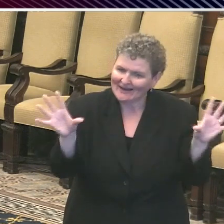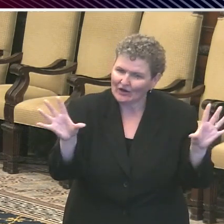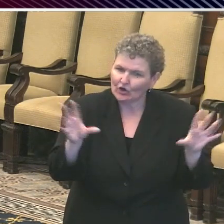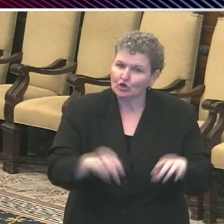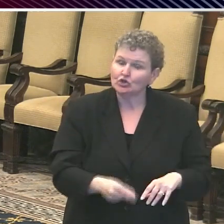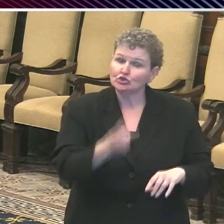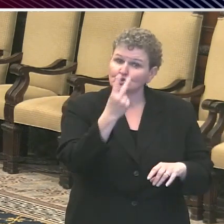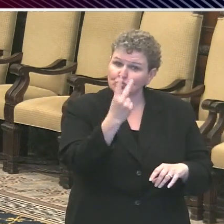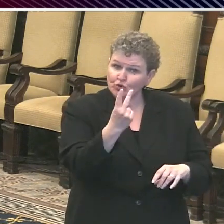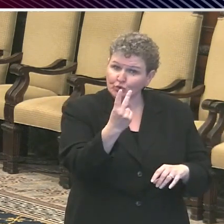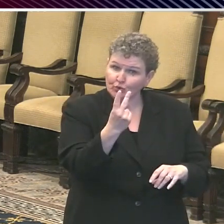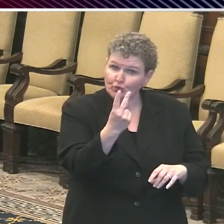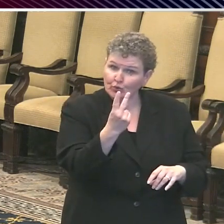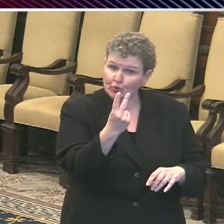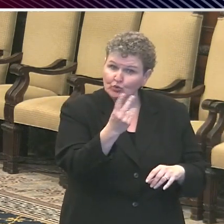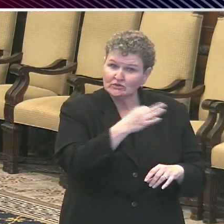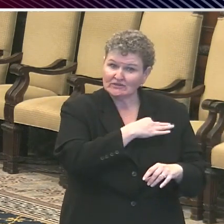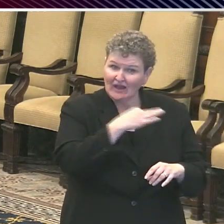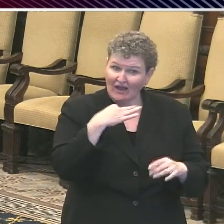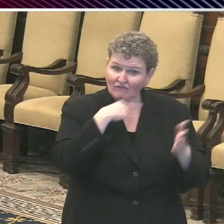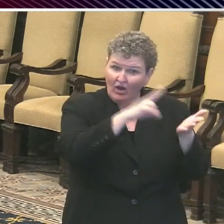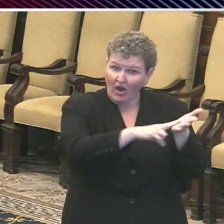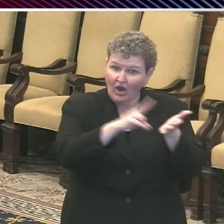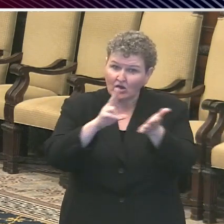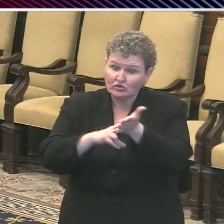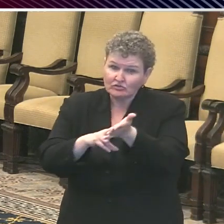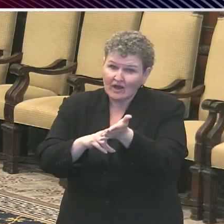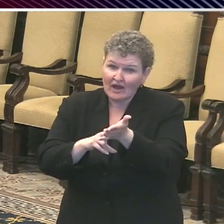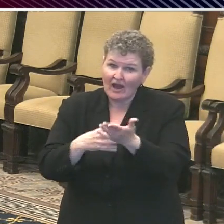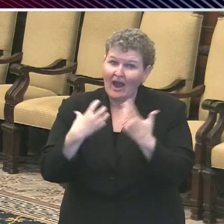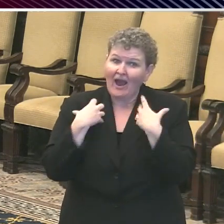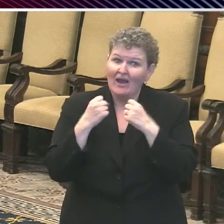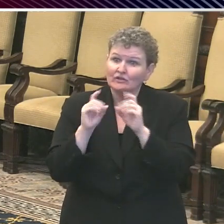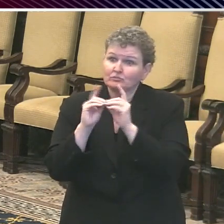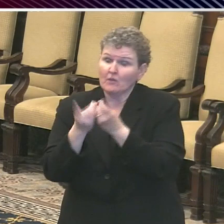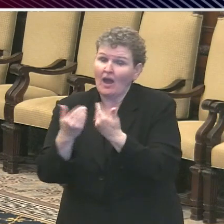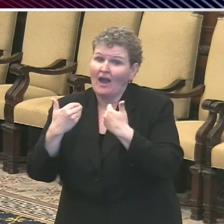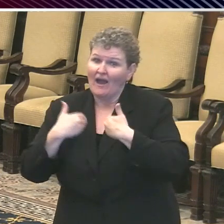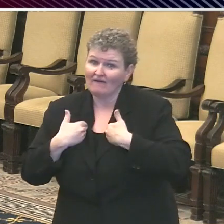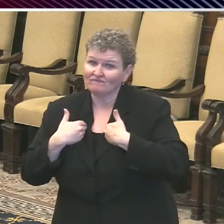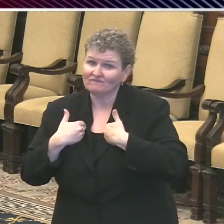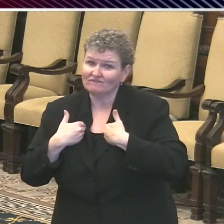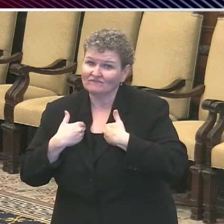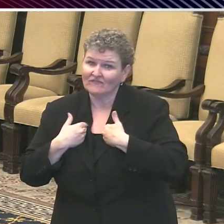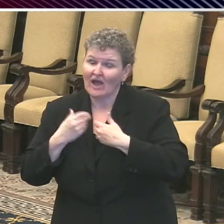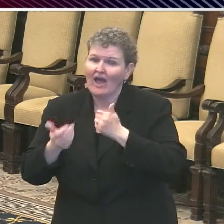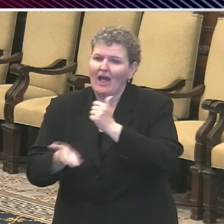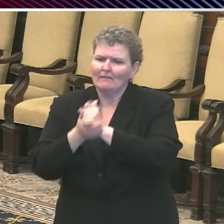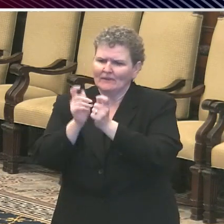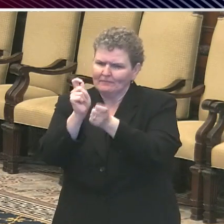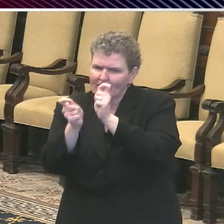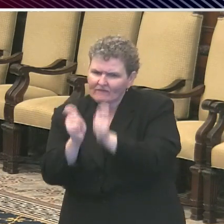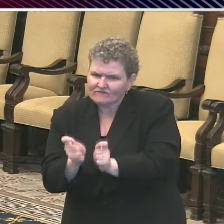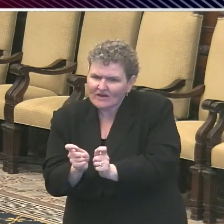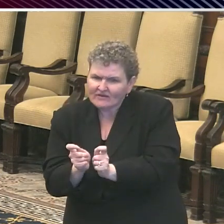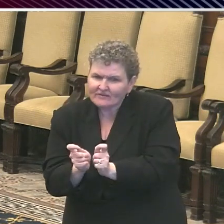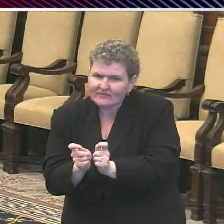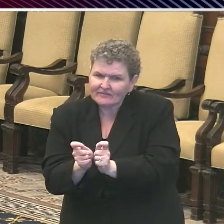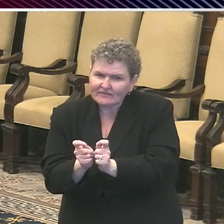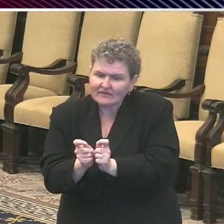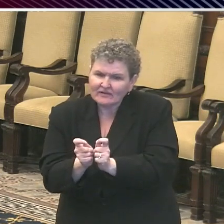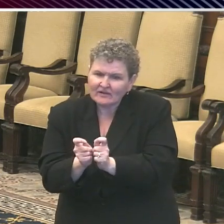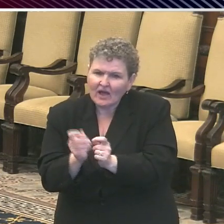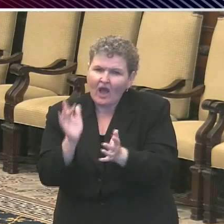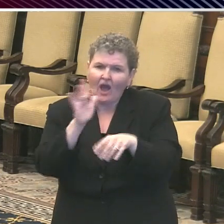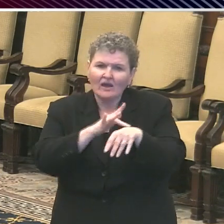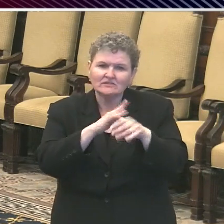existing staffing contracts that the health department held that were amended specifically for contact tracing. And they were not